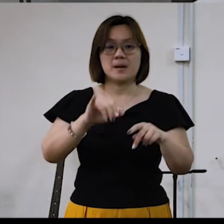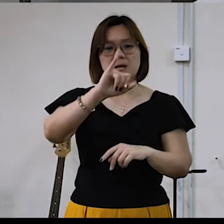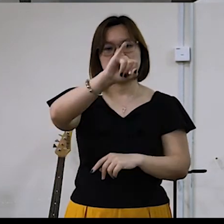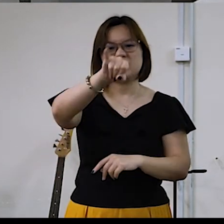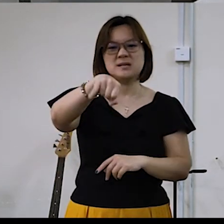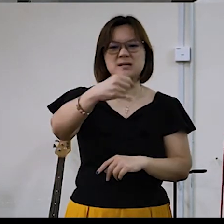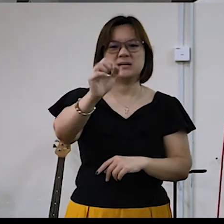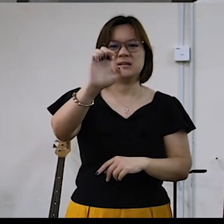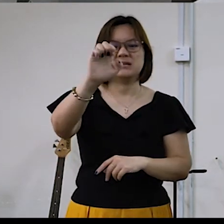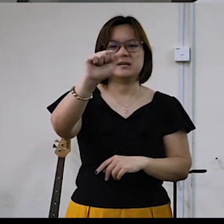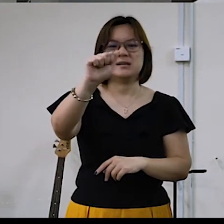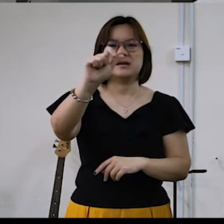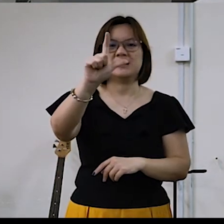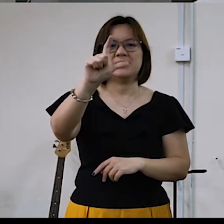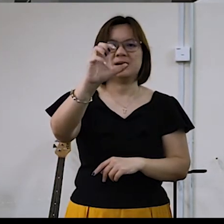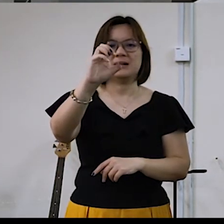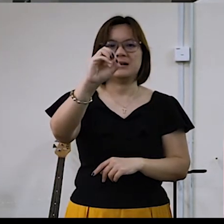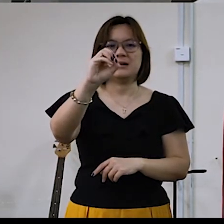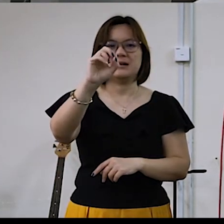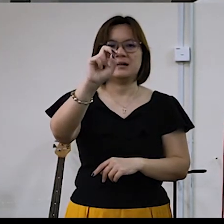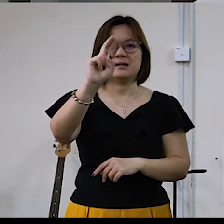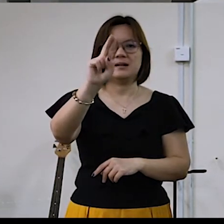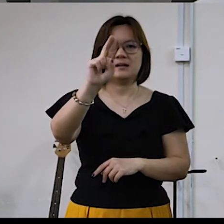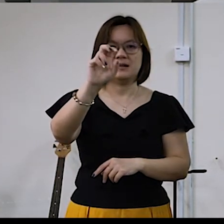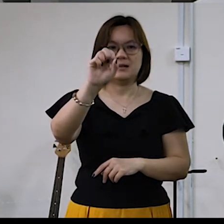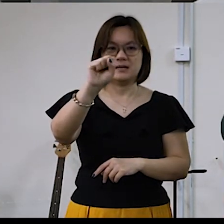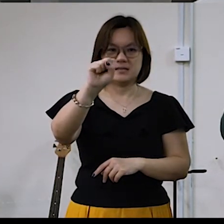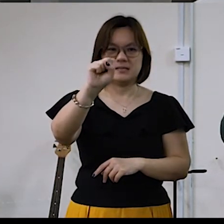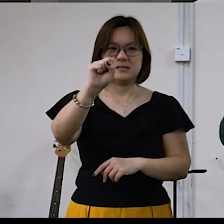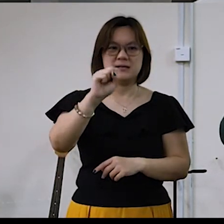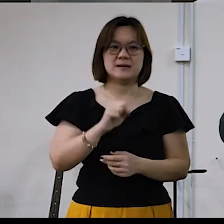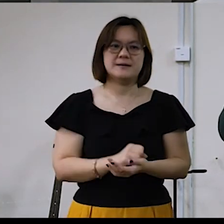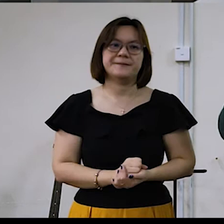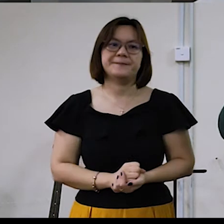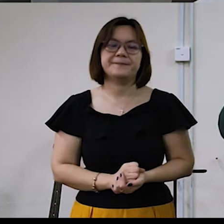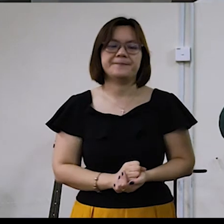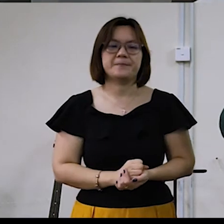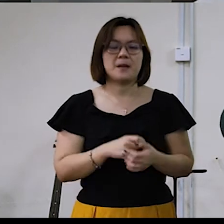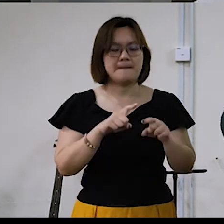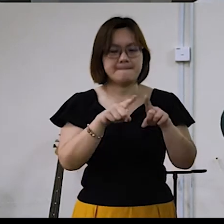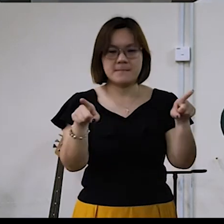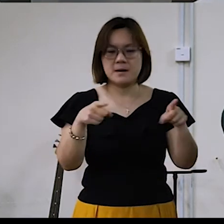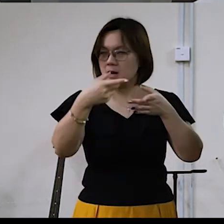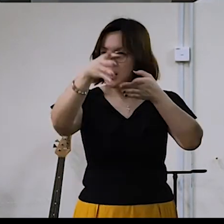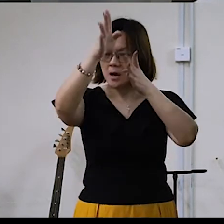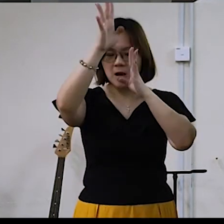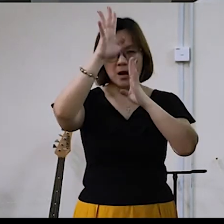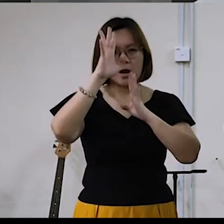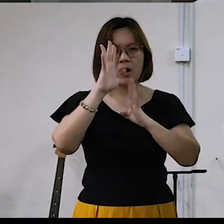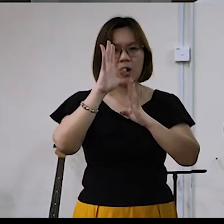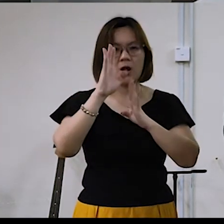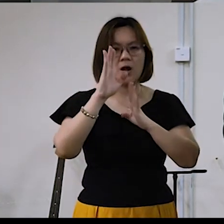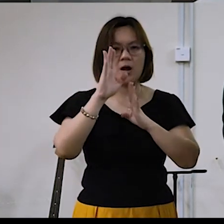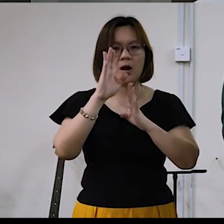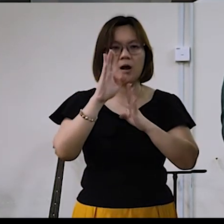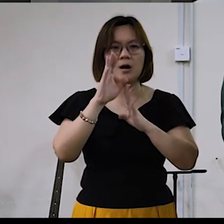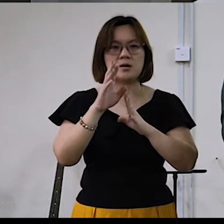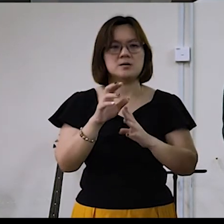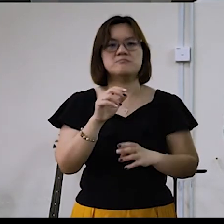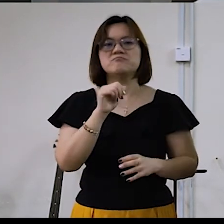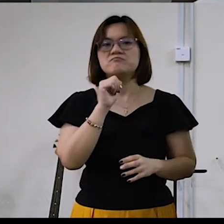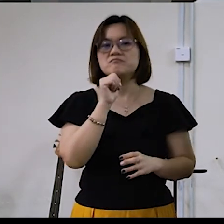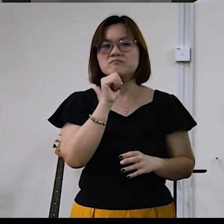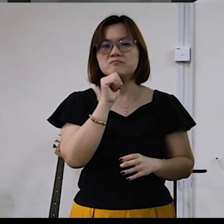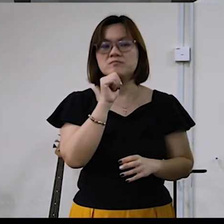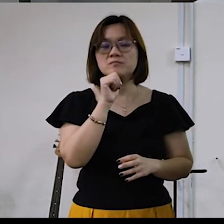just also speaking to Jesus and the Holy Spirit. They are one God. Who can say amen? But three different